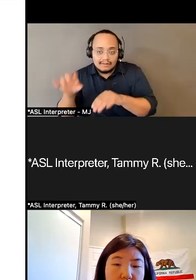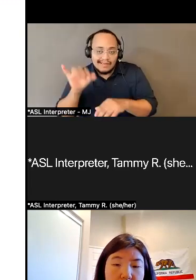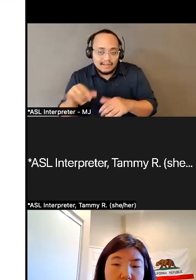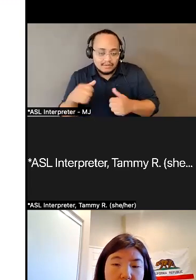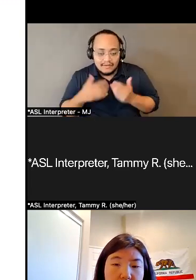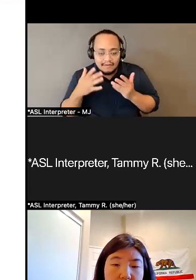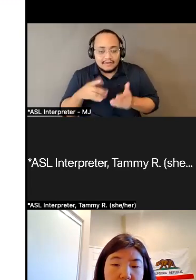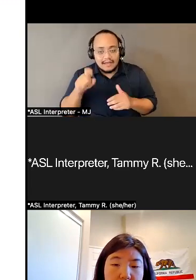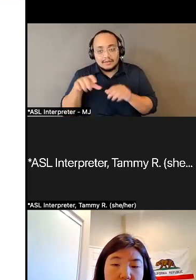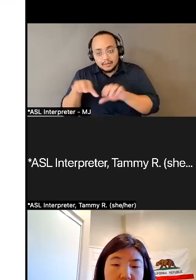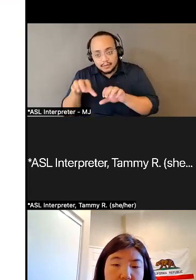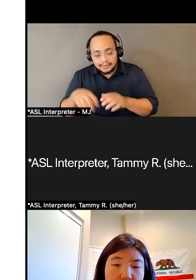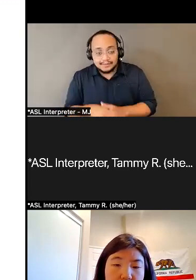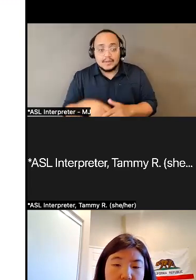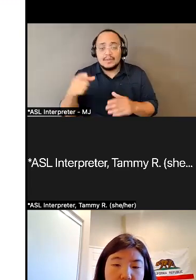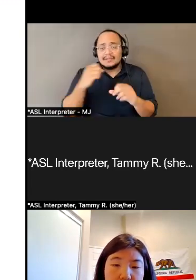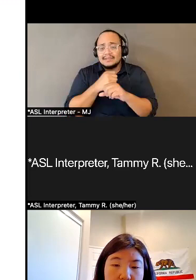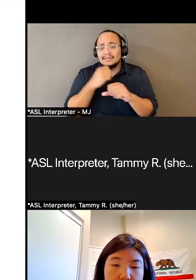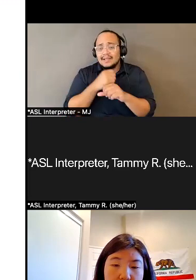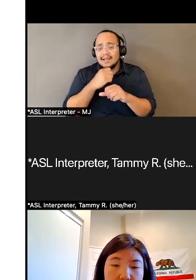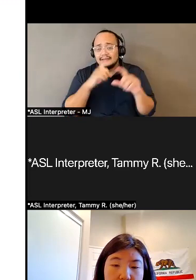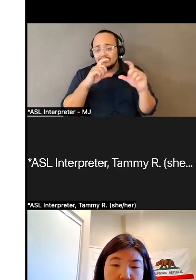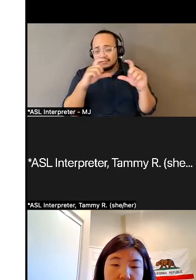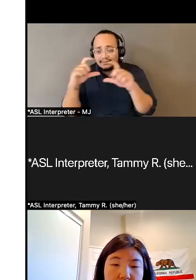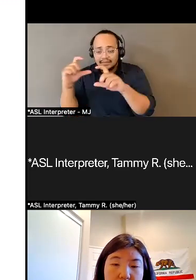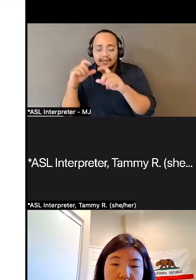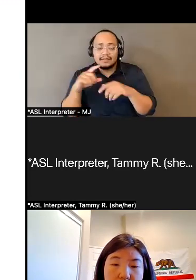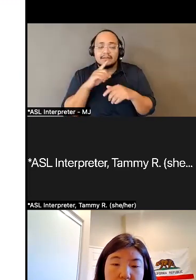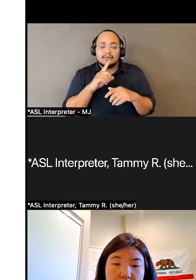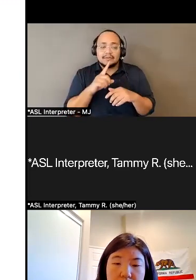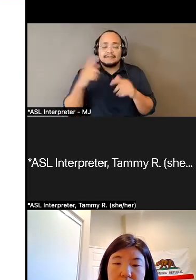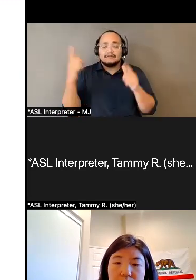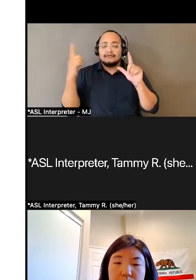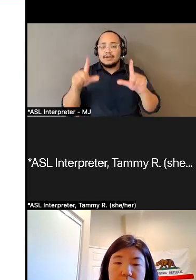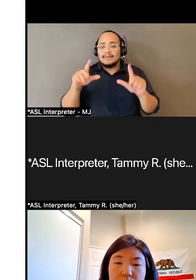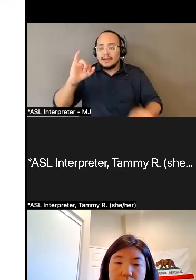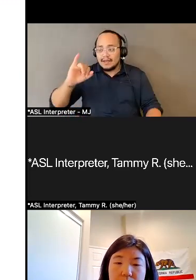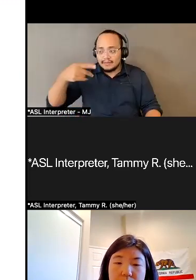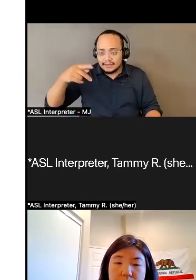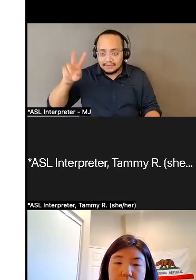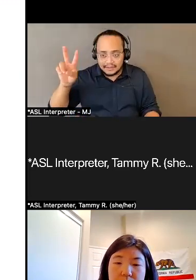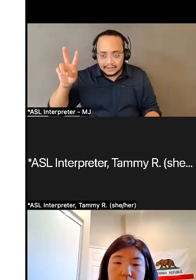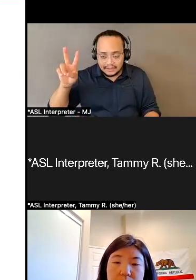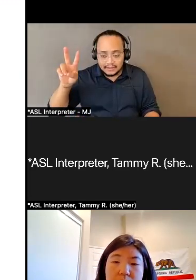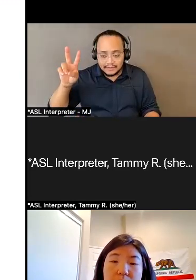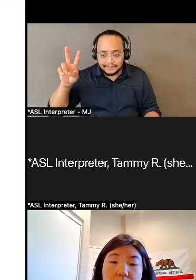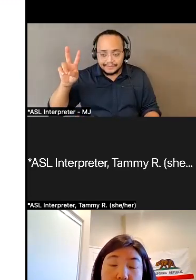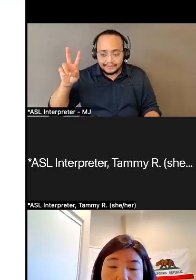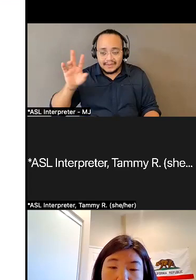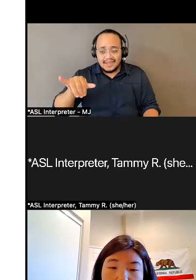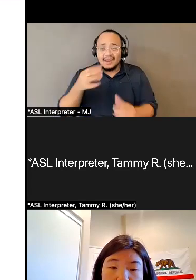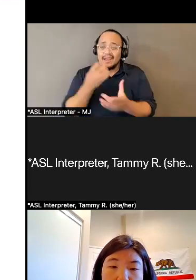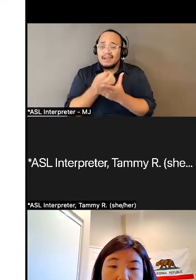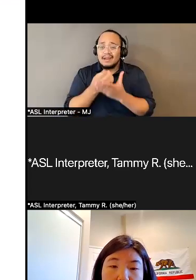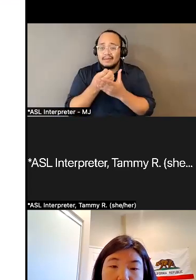So these stats here on this slide, really start to kind of frame intimate partner violence specifically as an economic